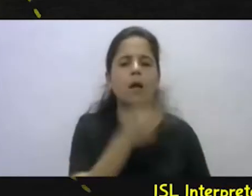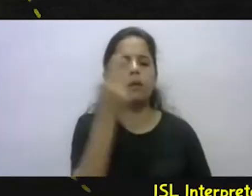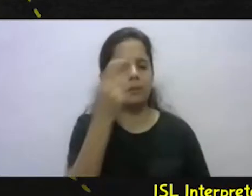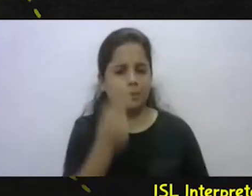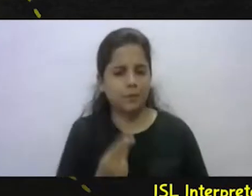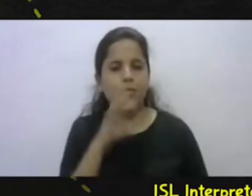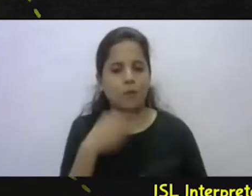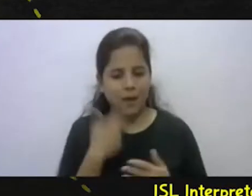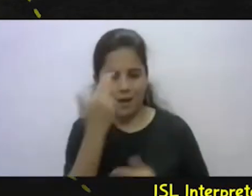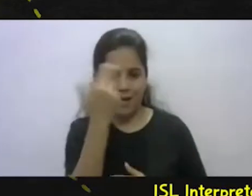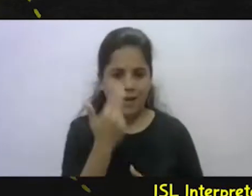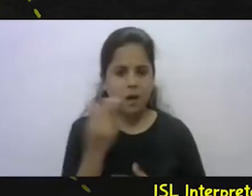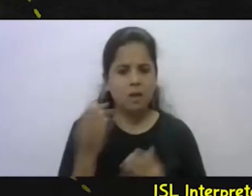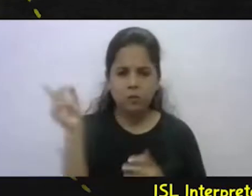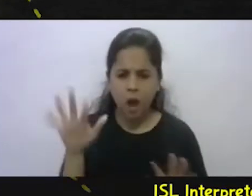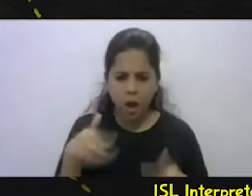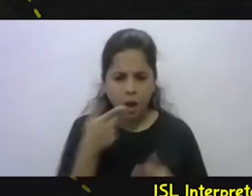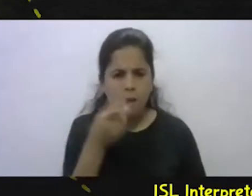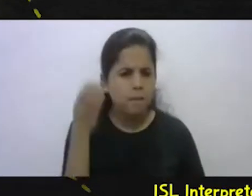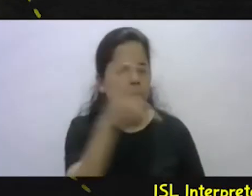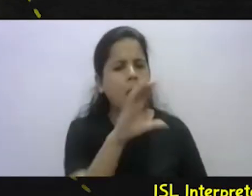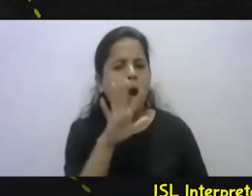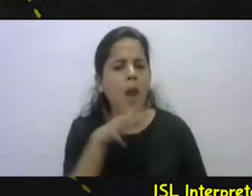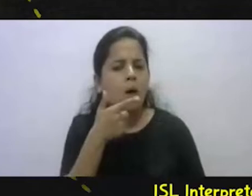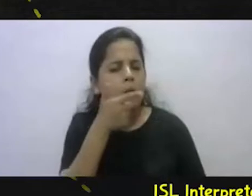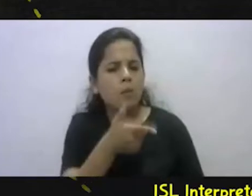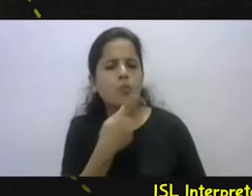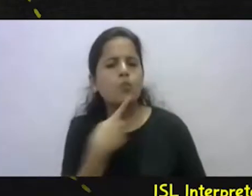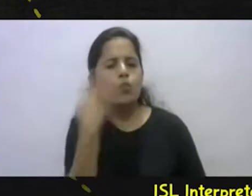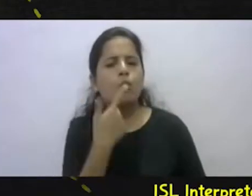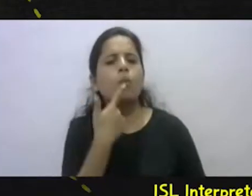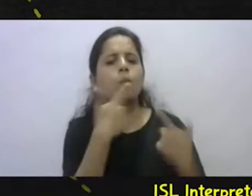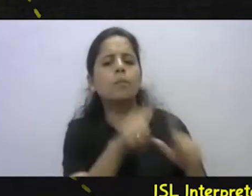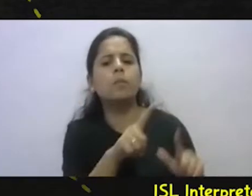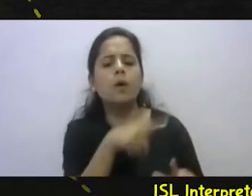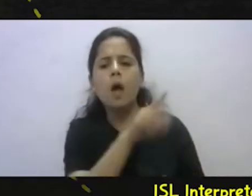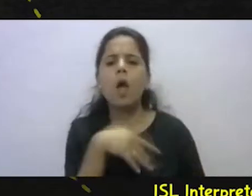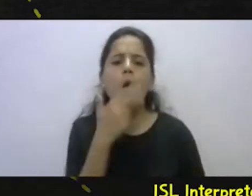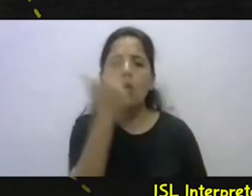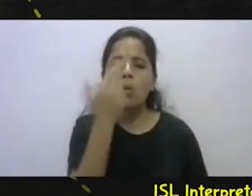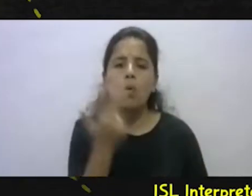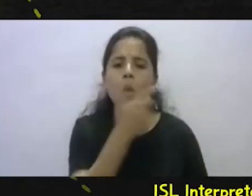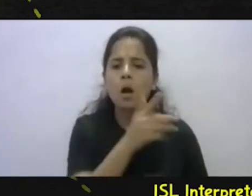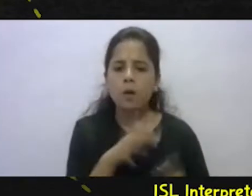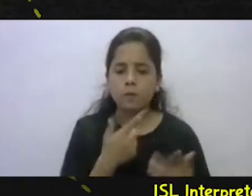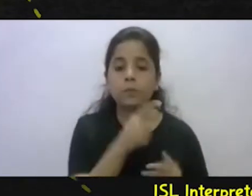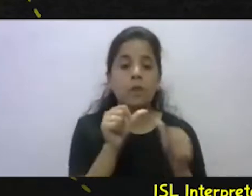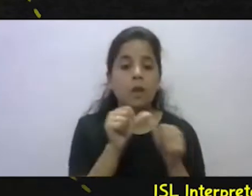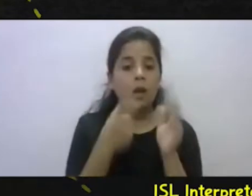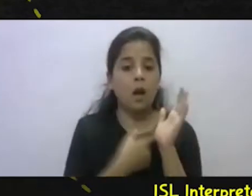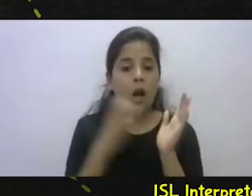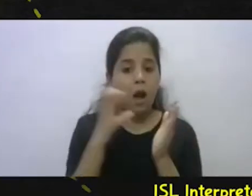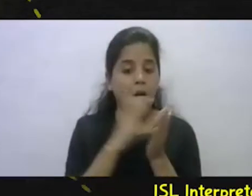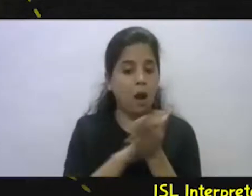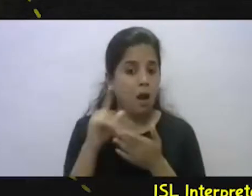photographs, how could you put these images on and call it an archive, while the archive was trying